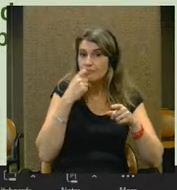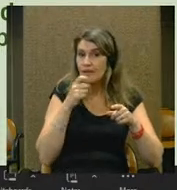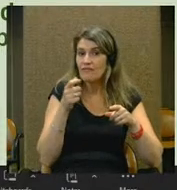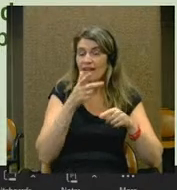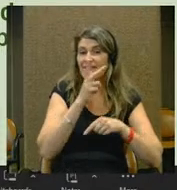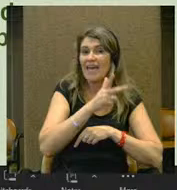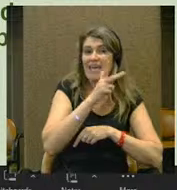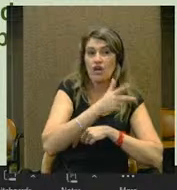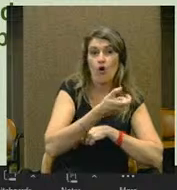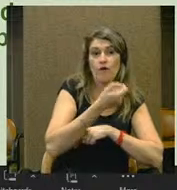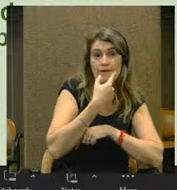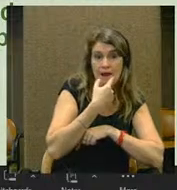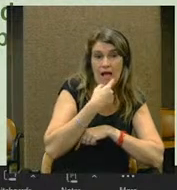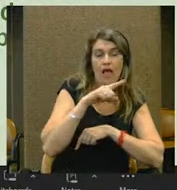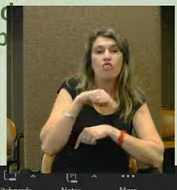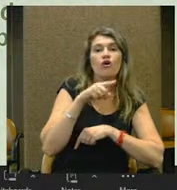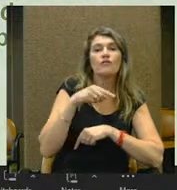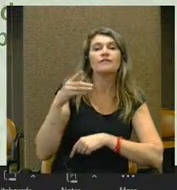please.